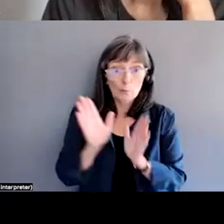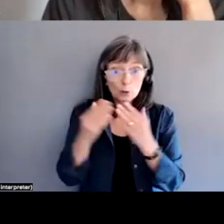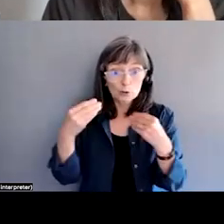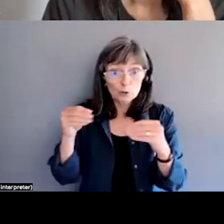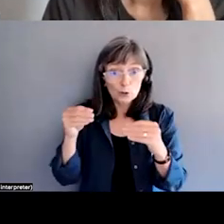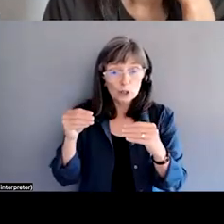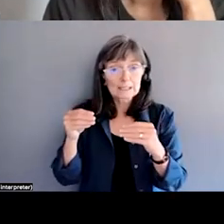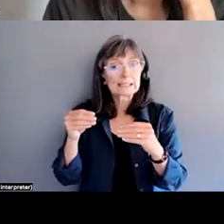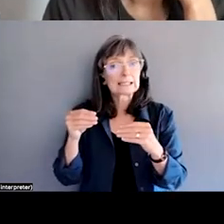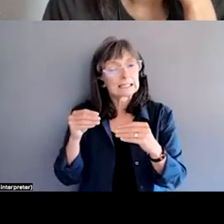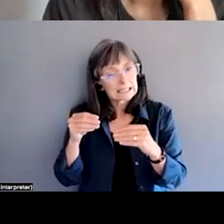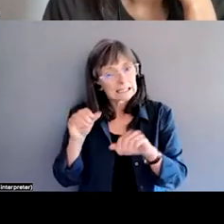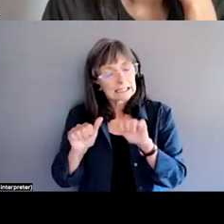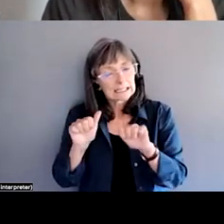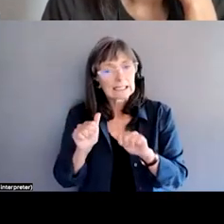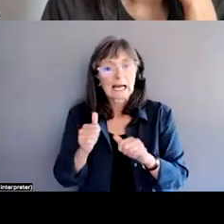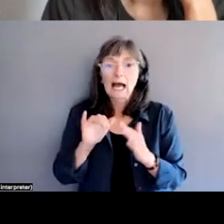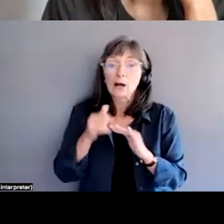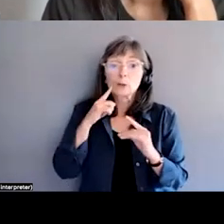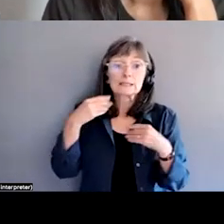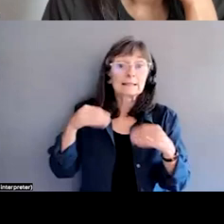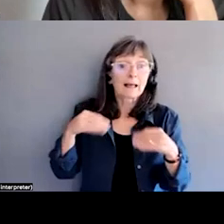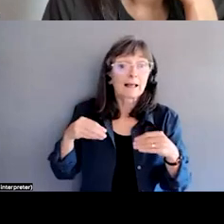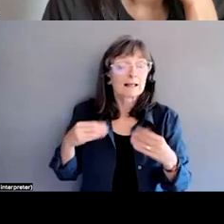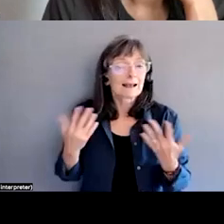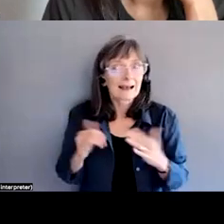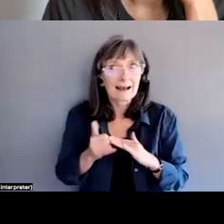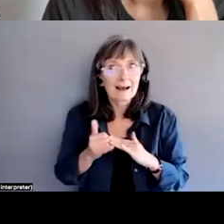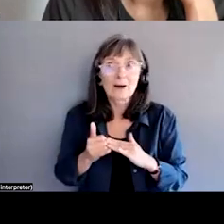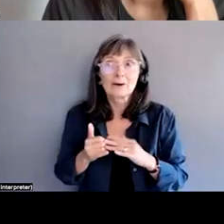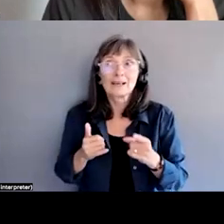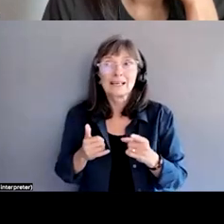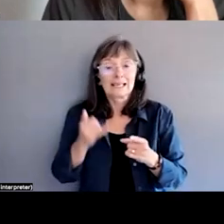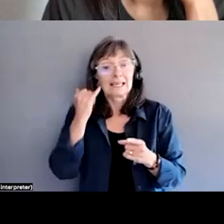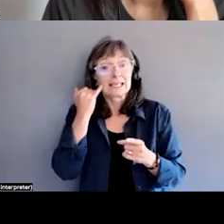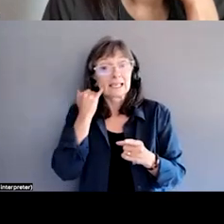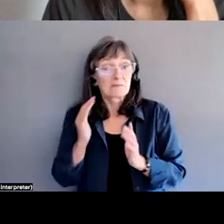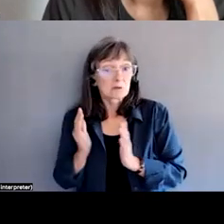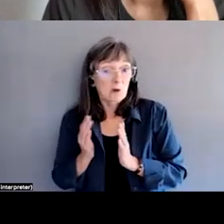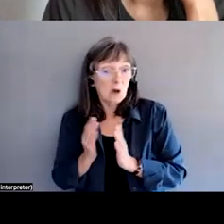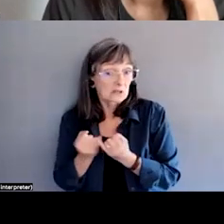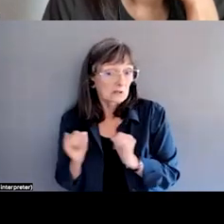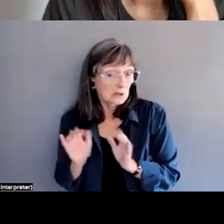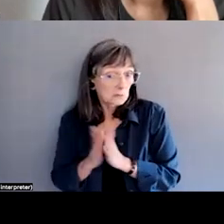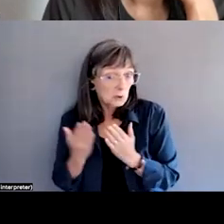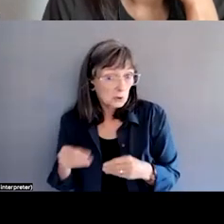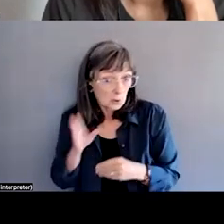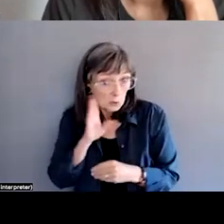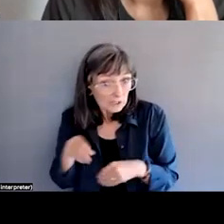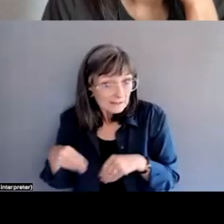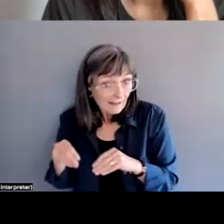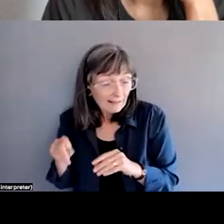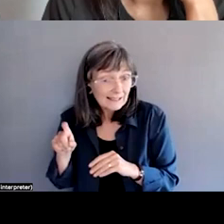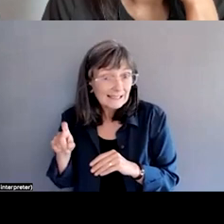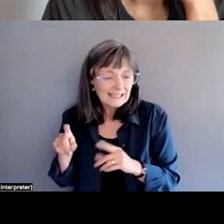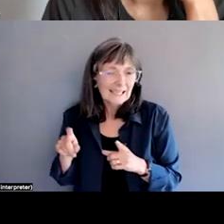was always a question that was asked, you know, would the smaller independents actually stock this? And so you have to toe a line about what